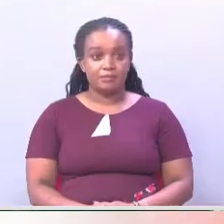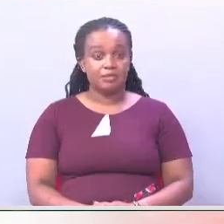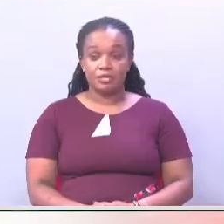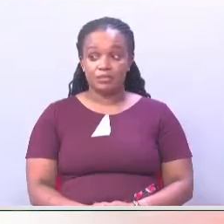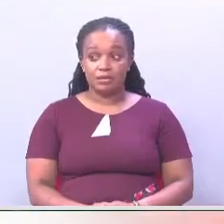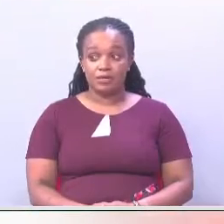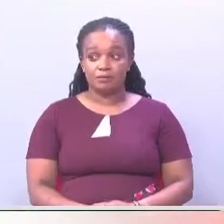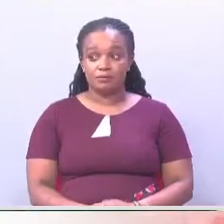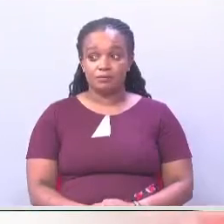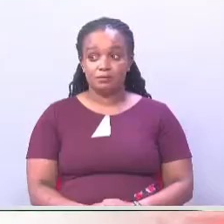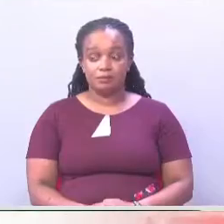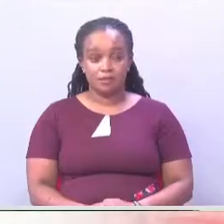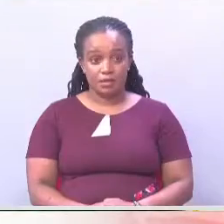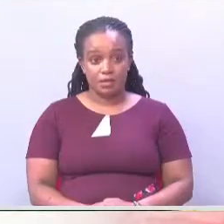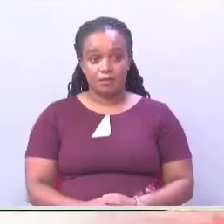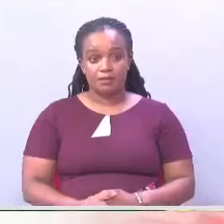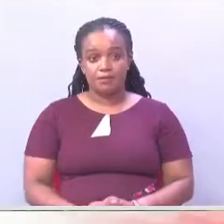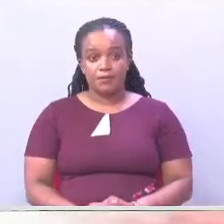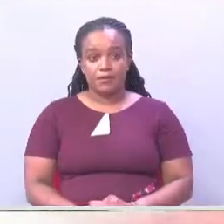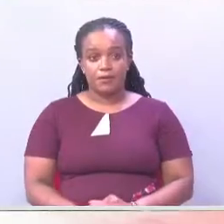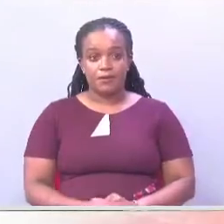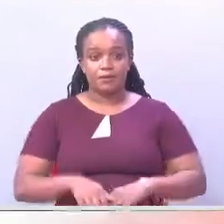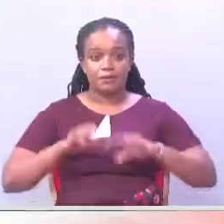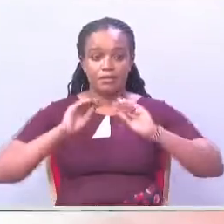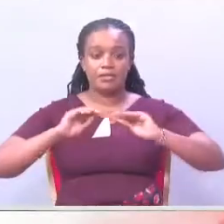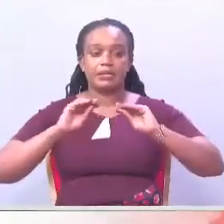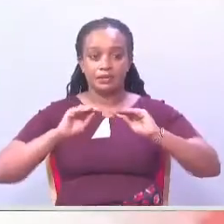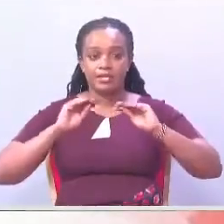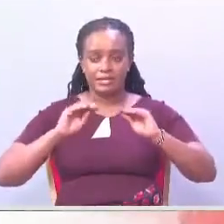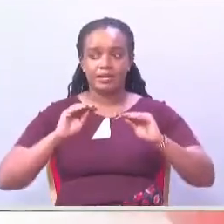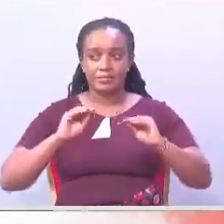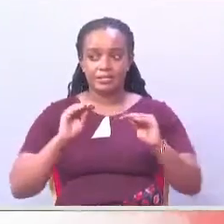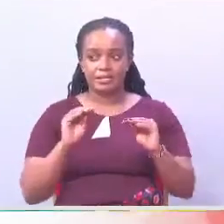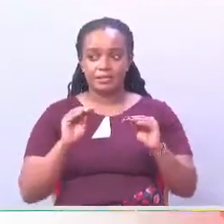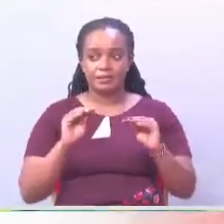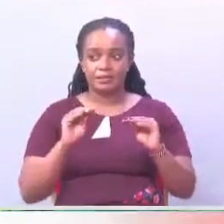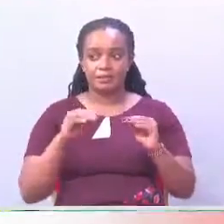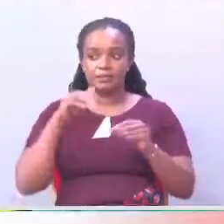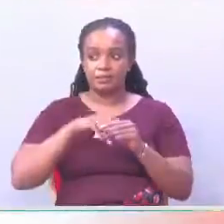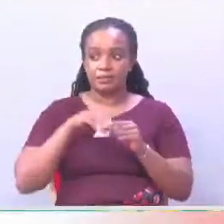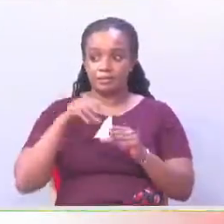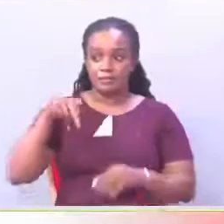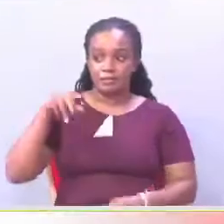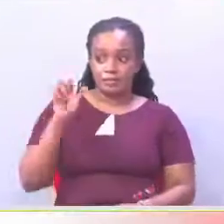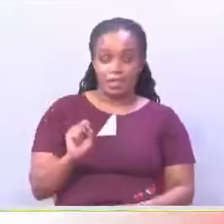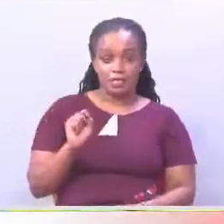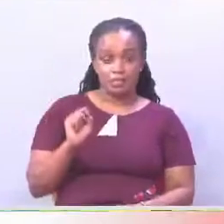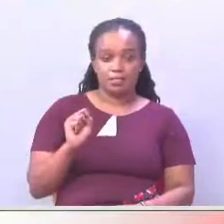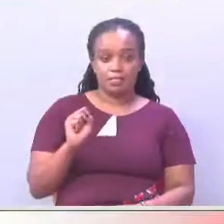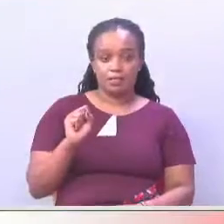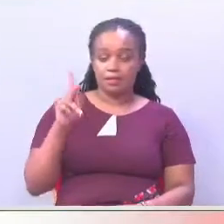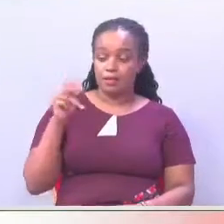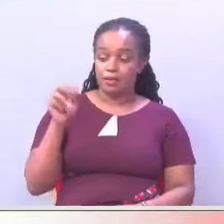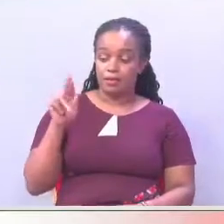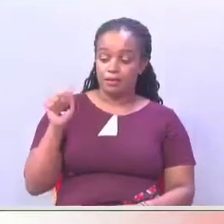Our Lady of Lourdes Mwea Teaching and Referral Hospital Training College, the Interior PS Karanja Kibicho said that